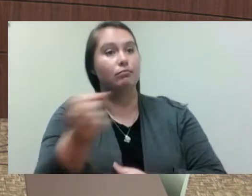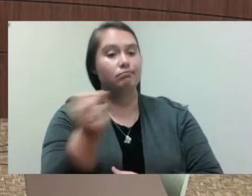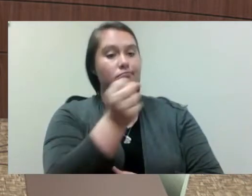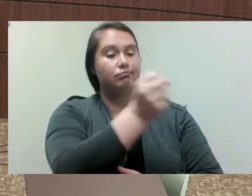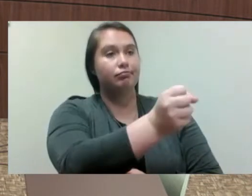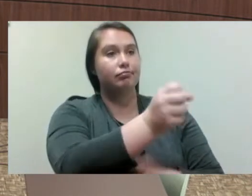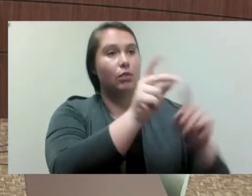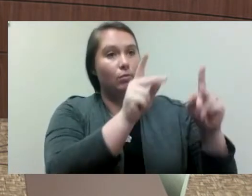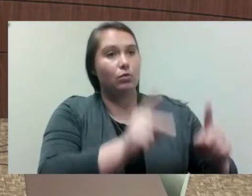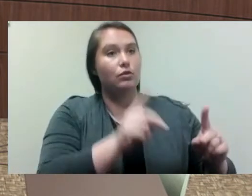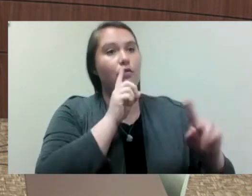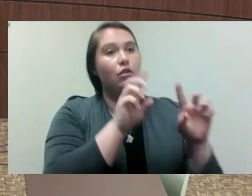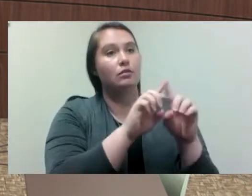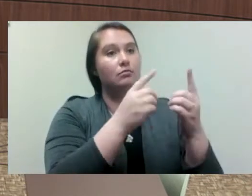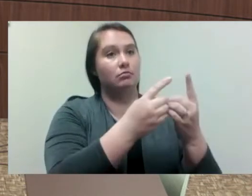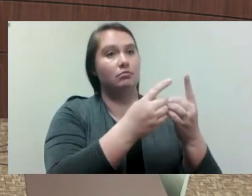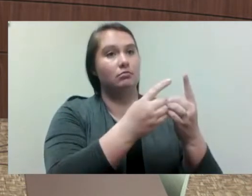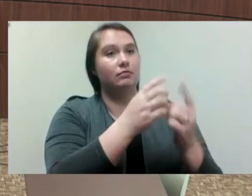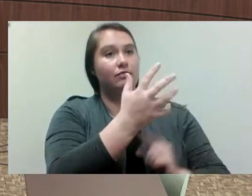District 5.